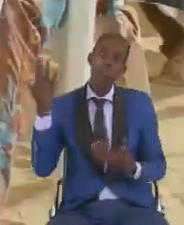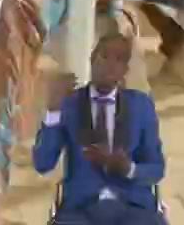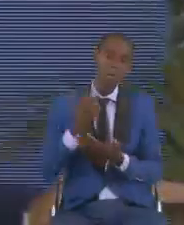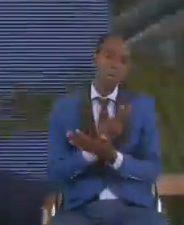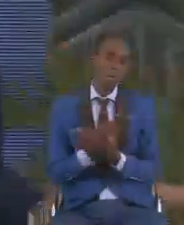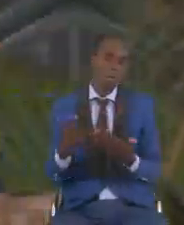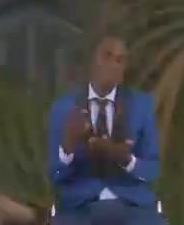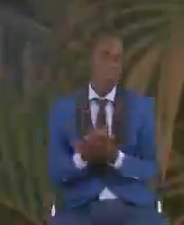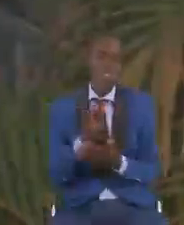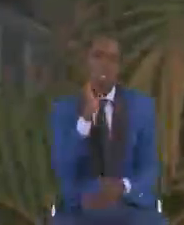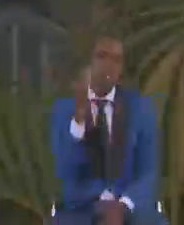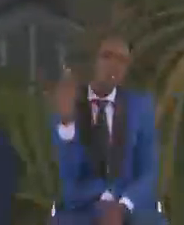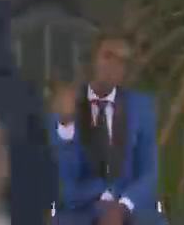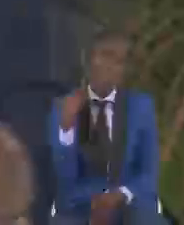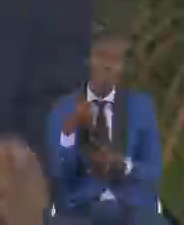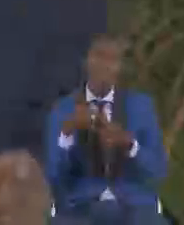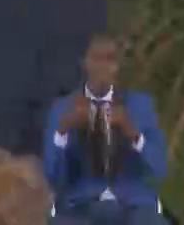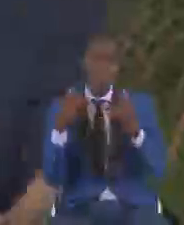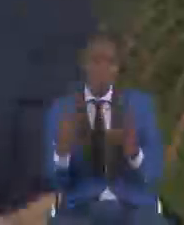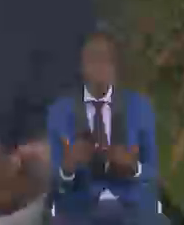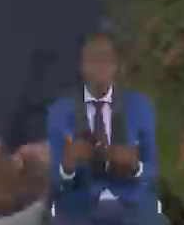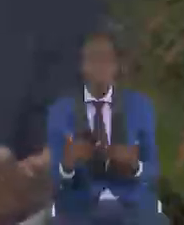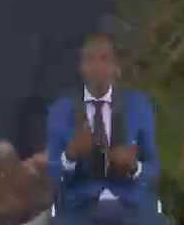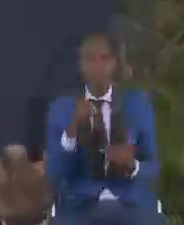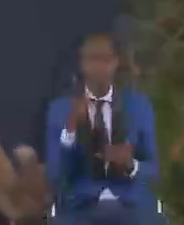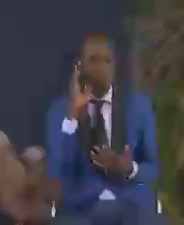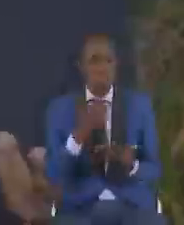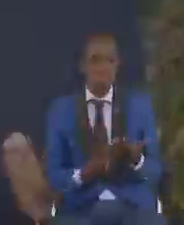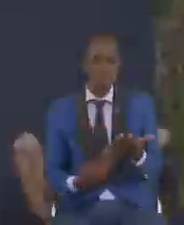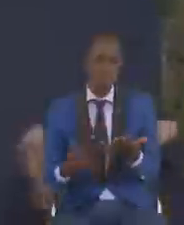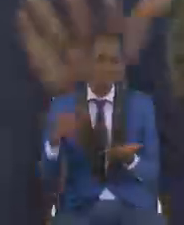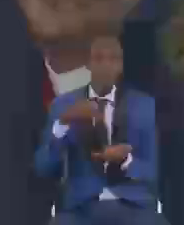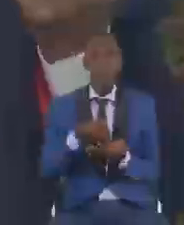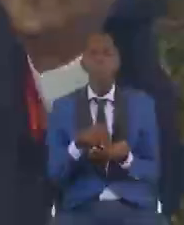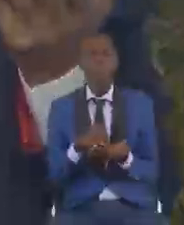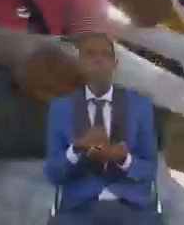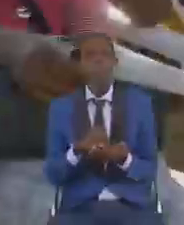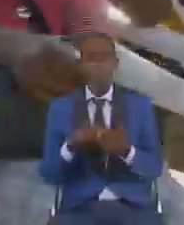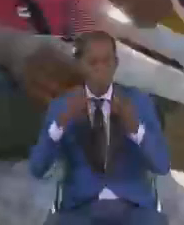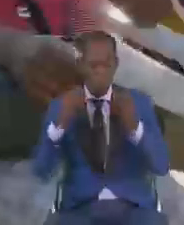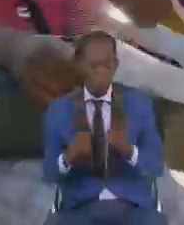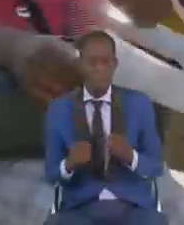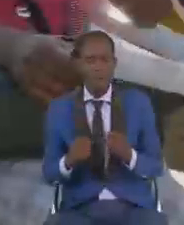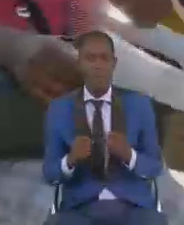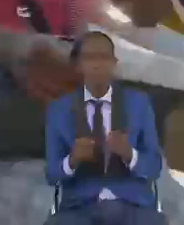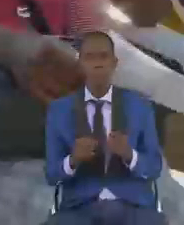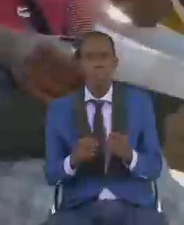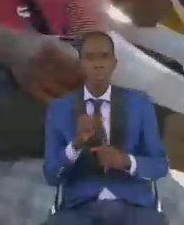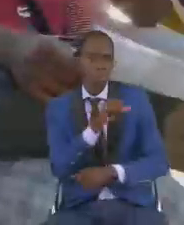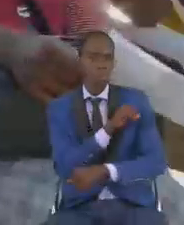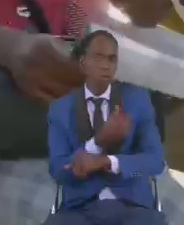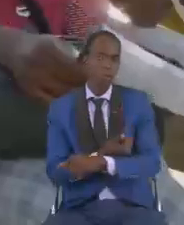past tense, but now, today, you rise up. Power,